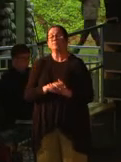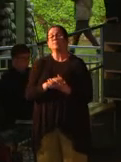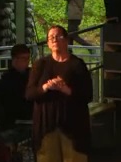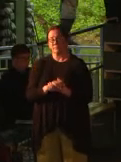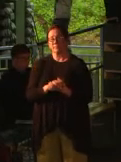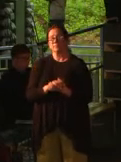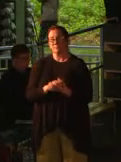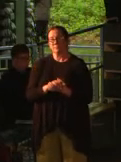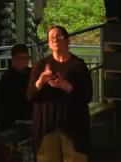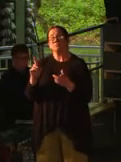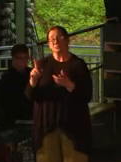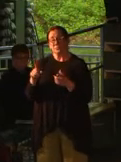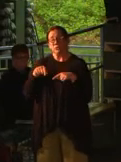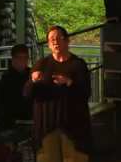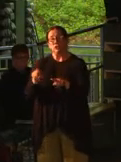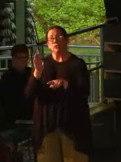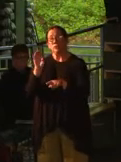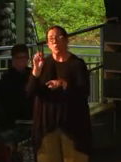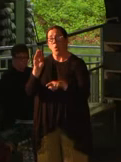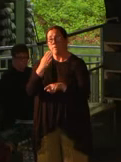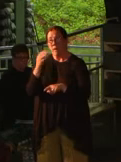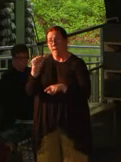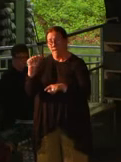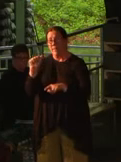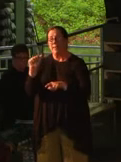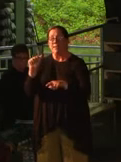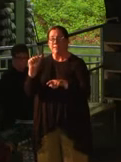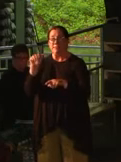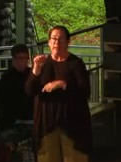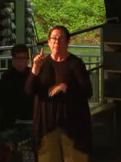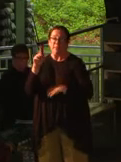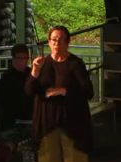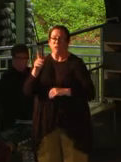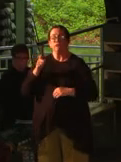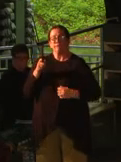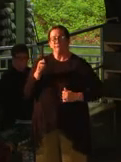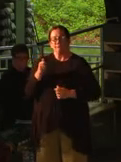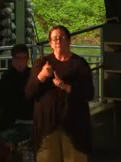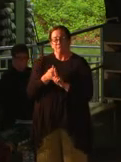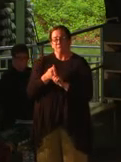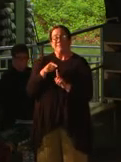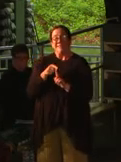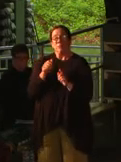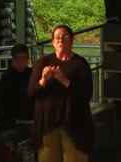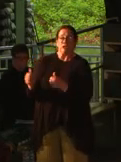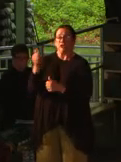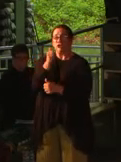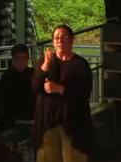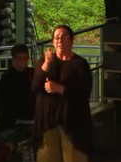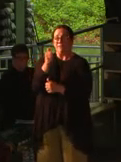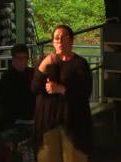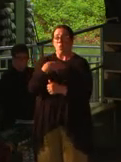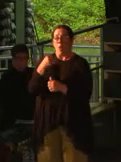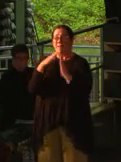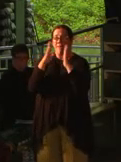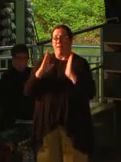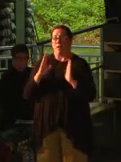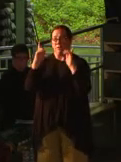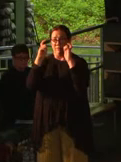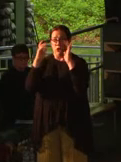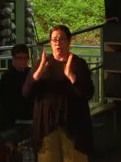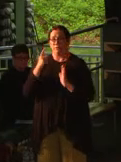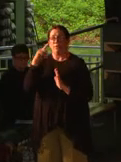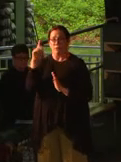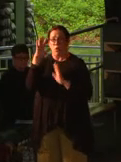Throughout the Obama administration, Souza served as the chief official White House photographer for President Barack